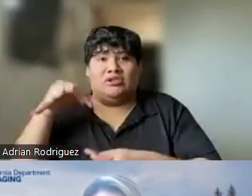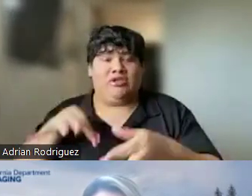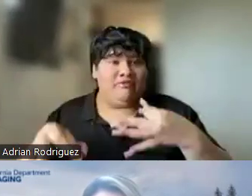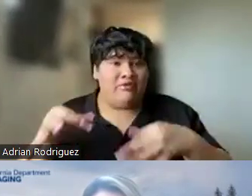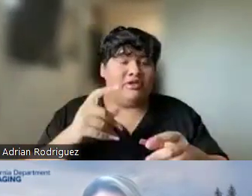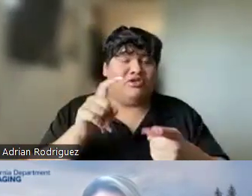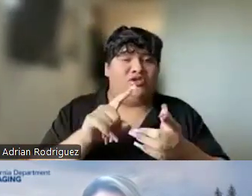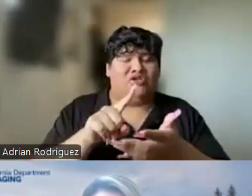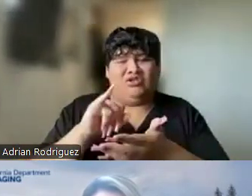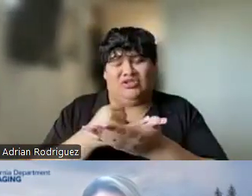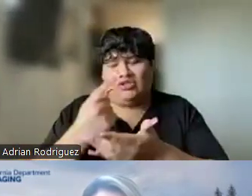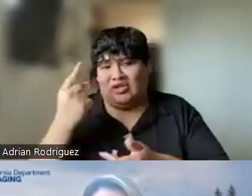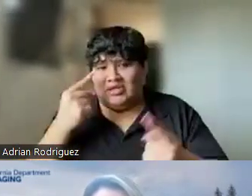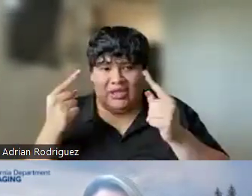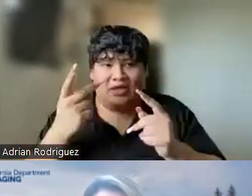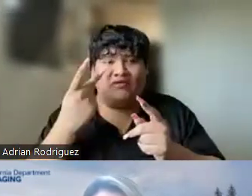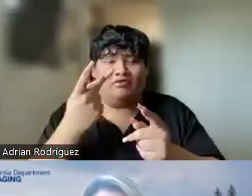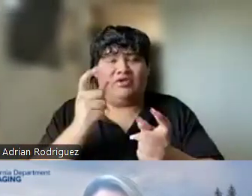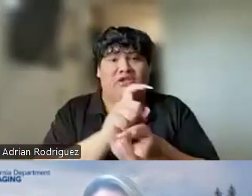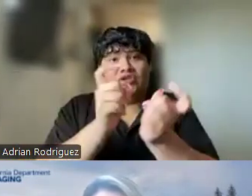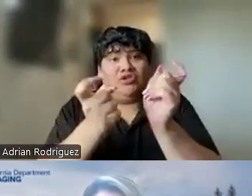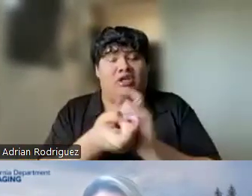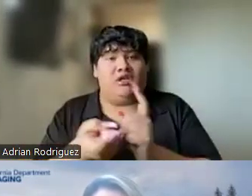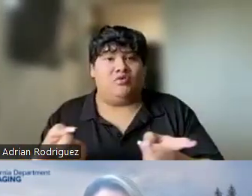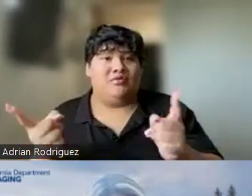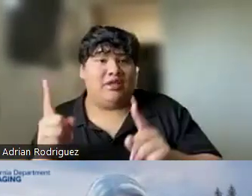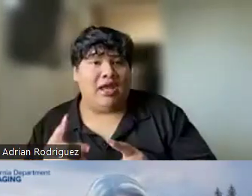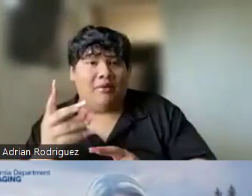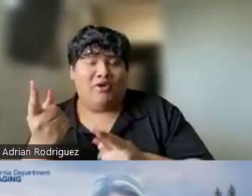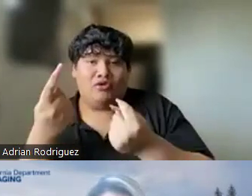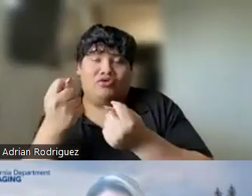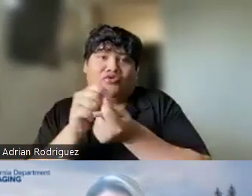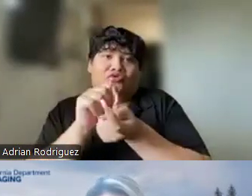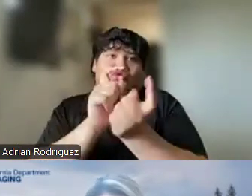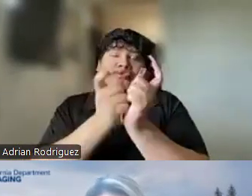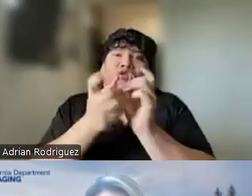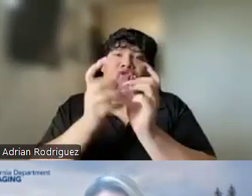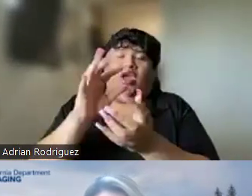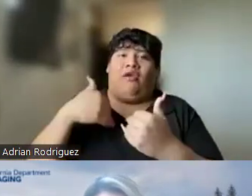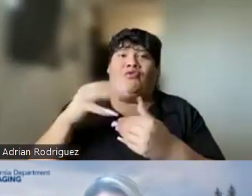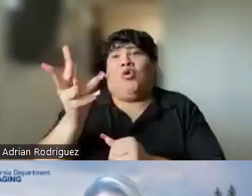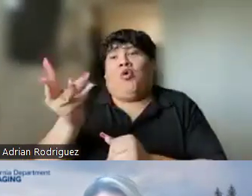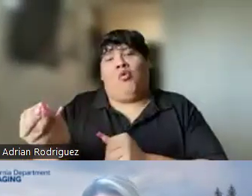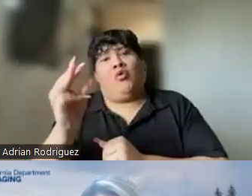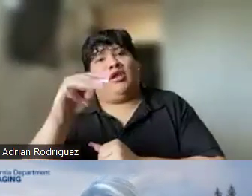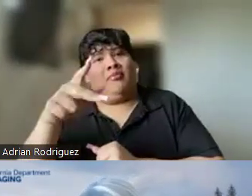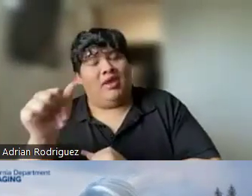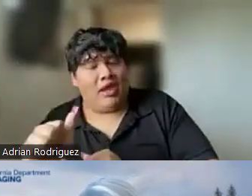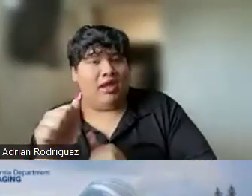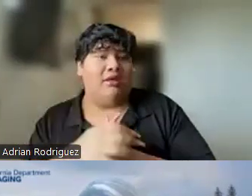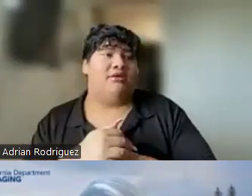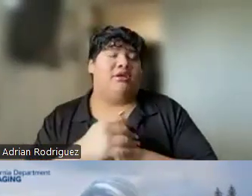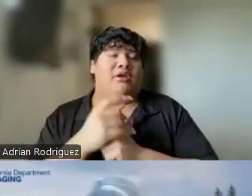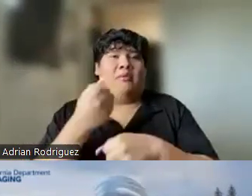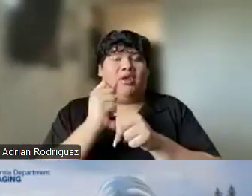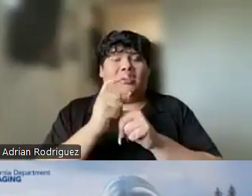started thinking of the demographic shifts and developing their own age-friendly action plans and their own MPAs. Making